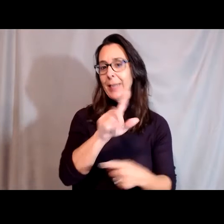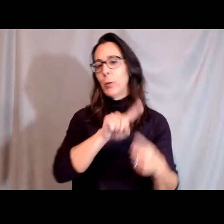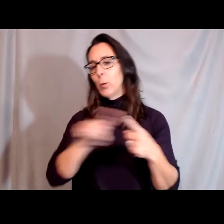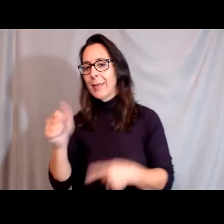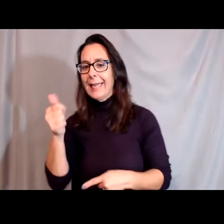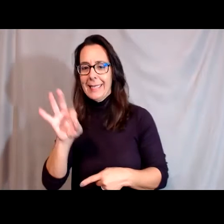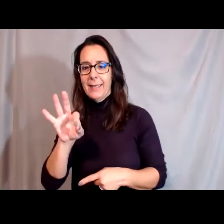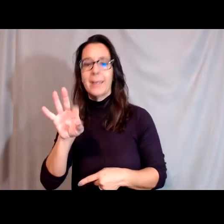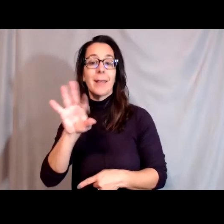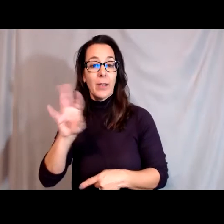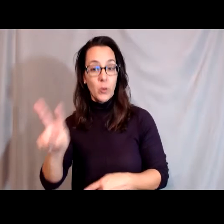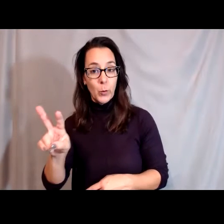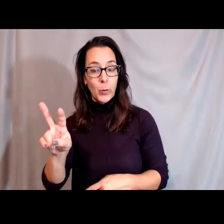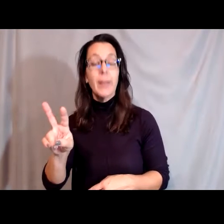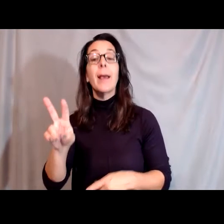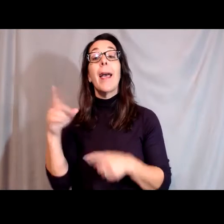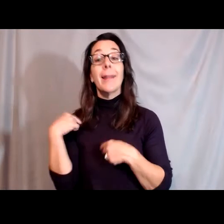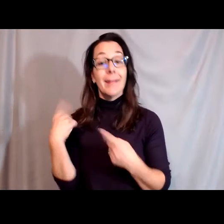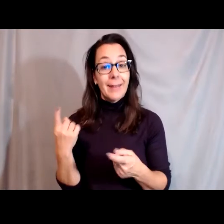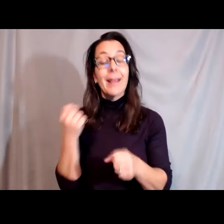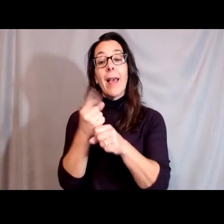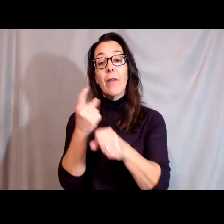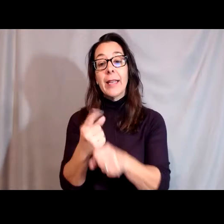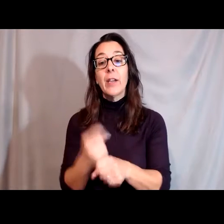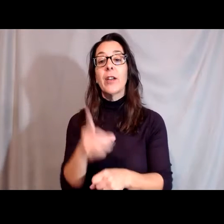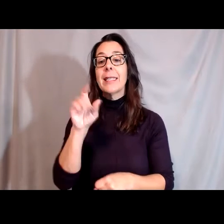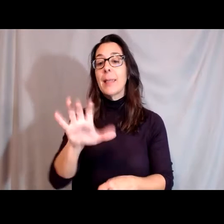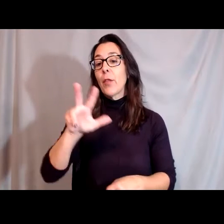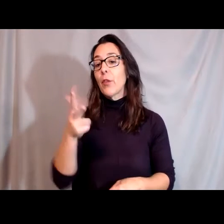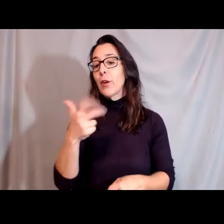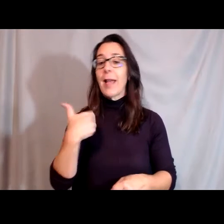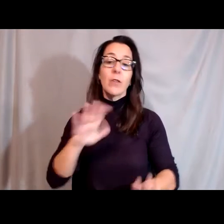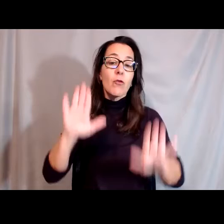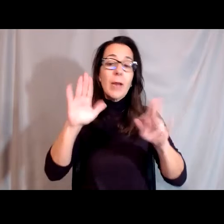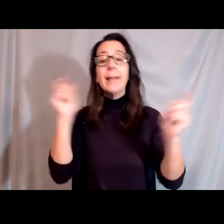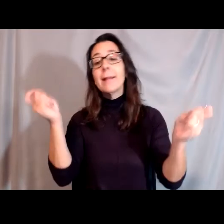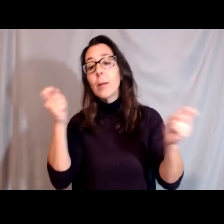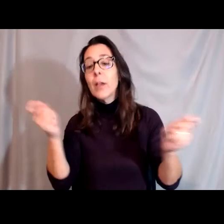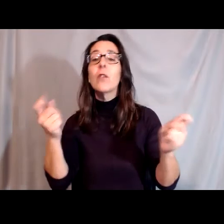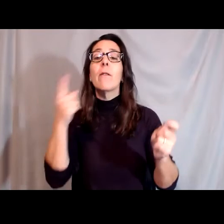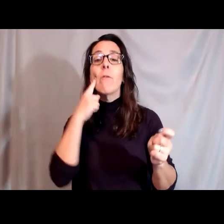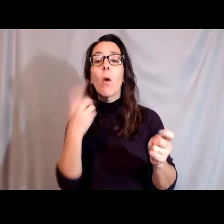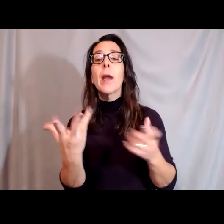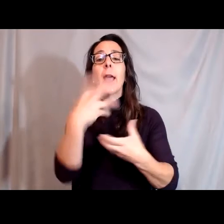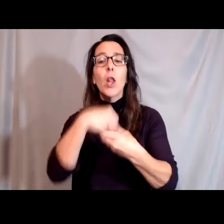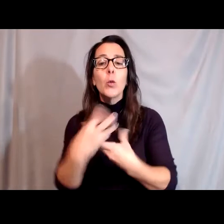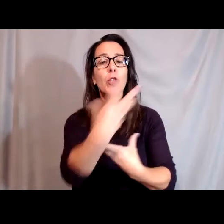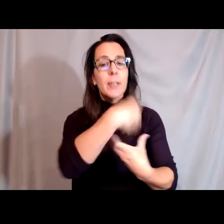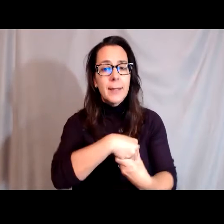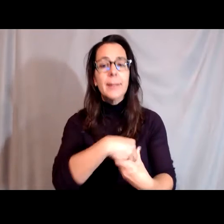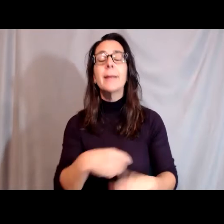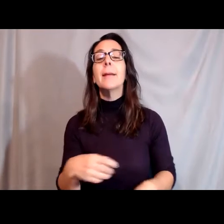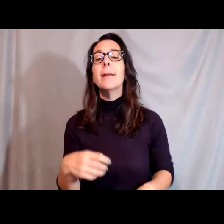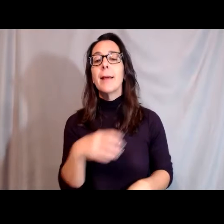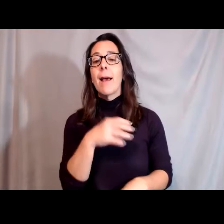1992, every year on December 3rd has been this great celebration, inclusion, and